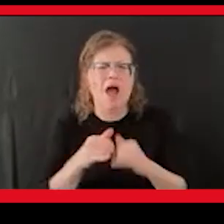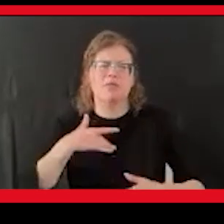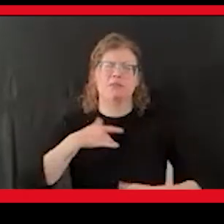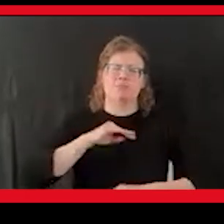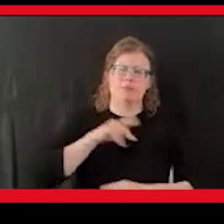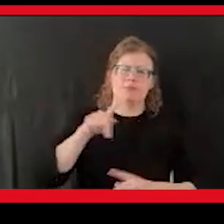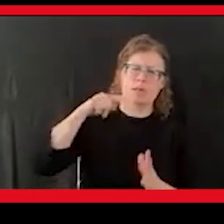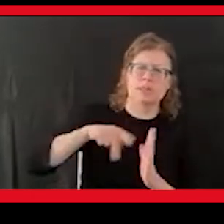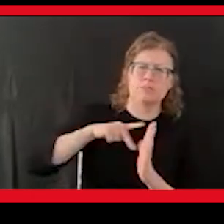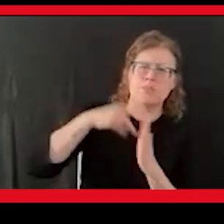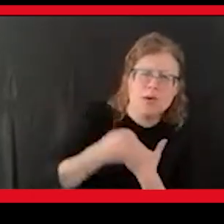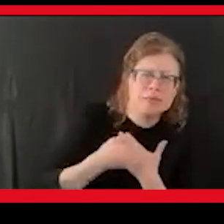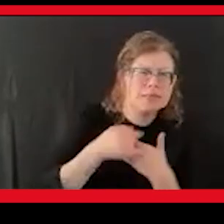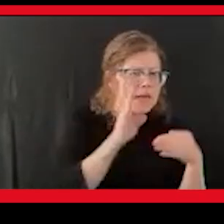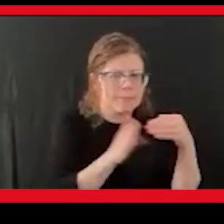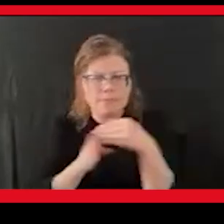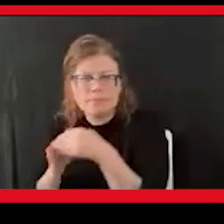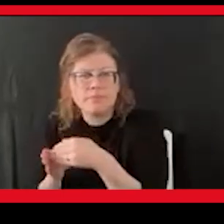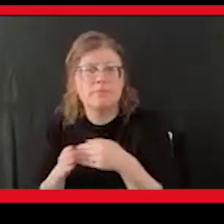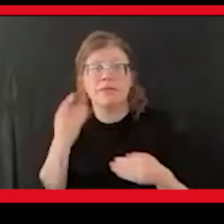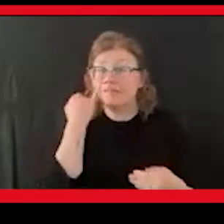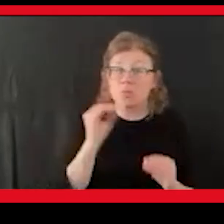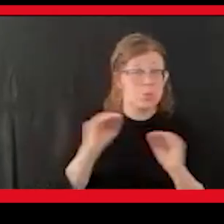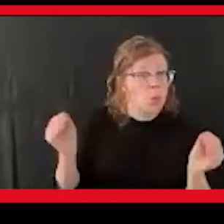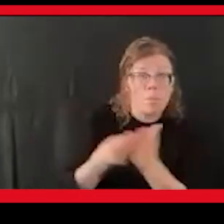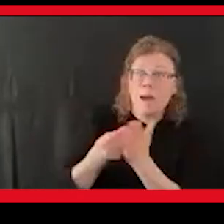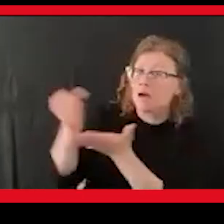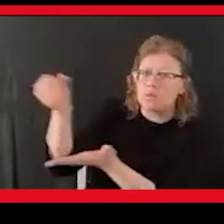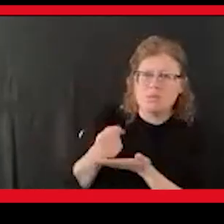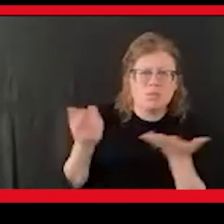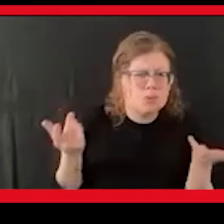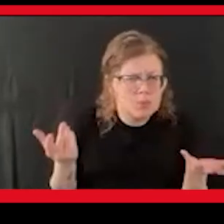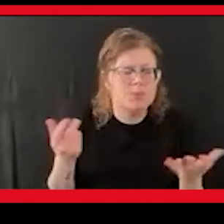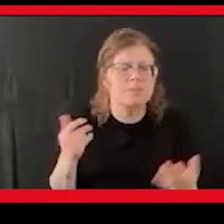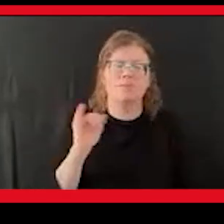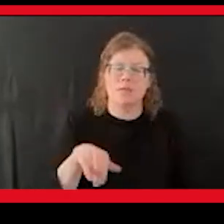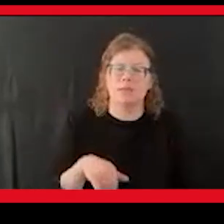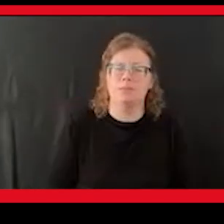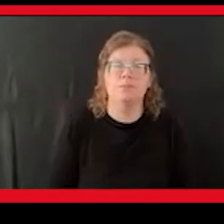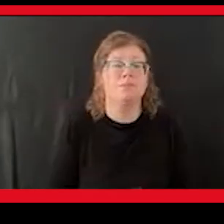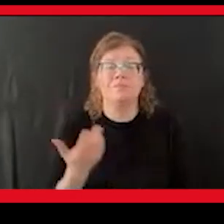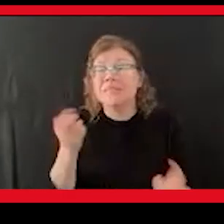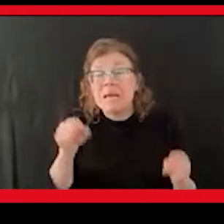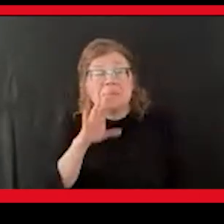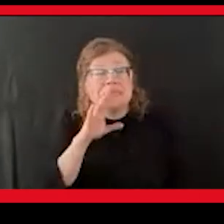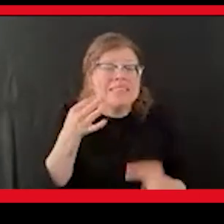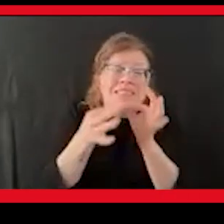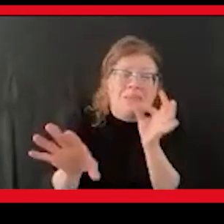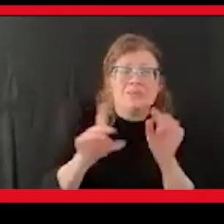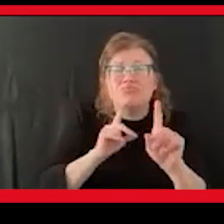It can be as simple as stating that you intend to pull from your organization's general operating funds or